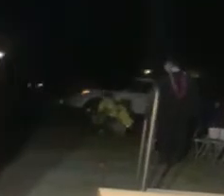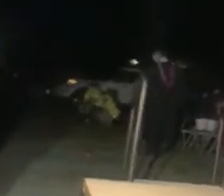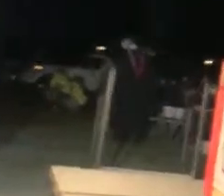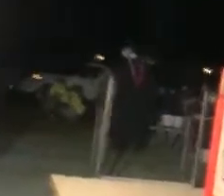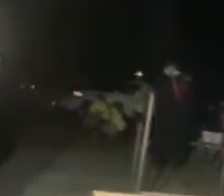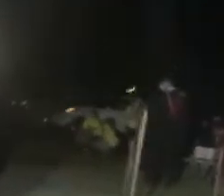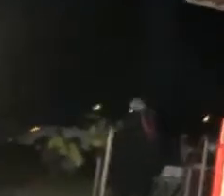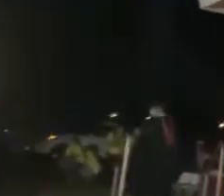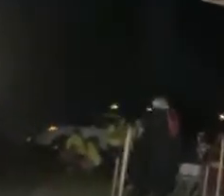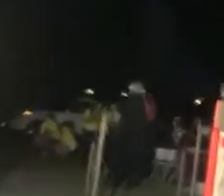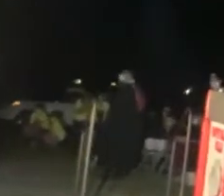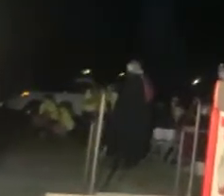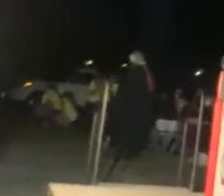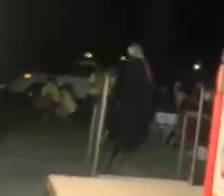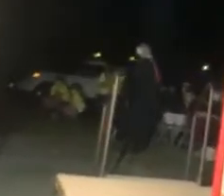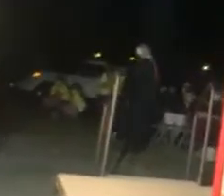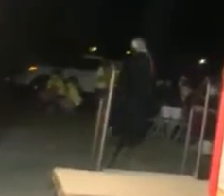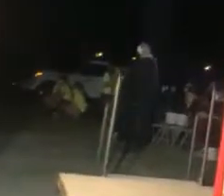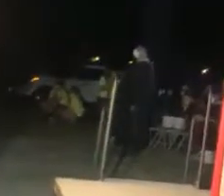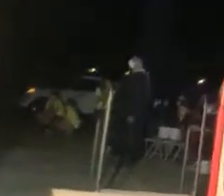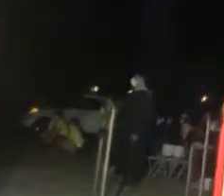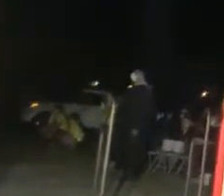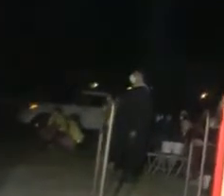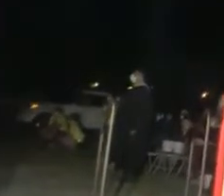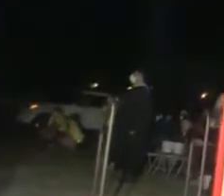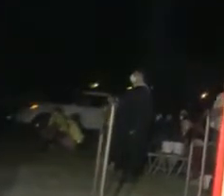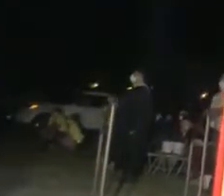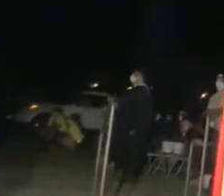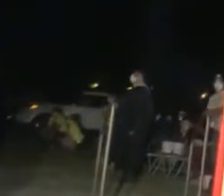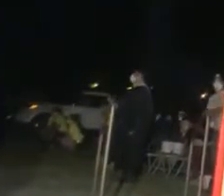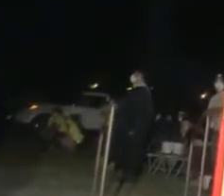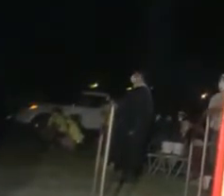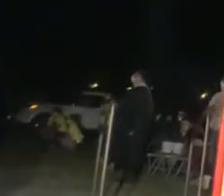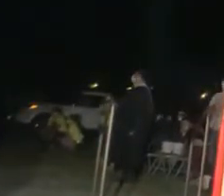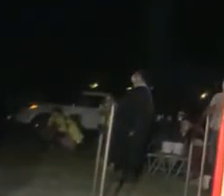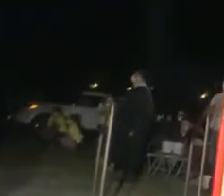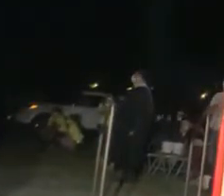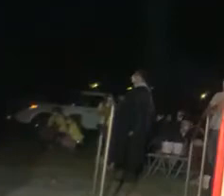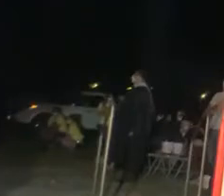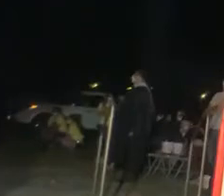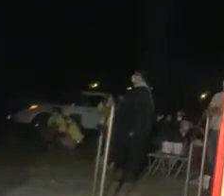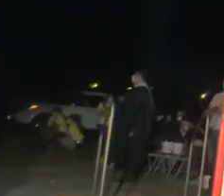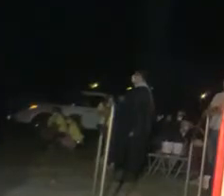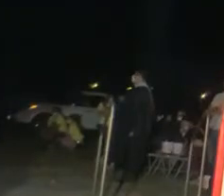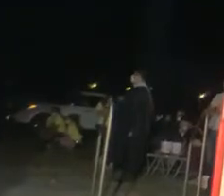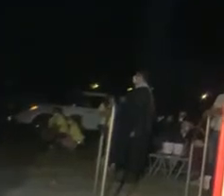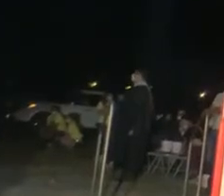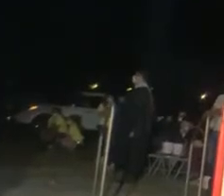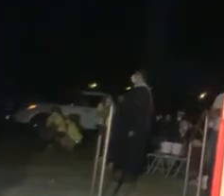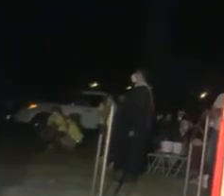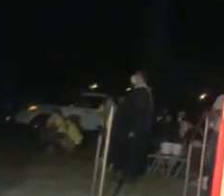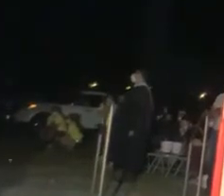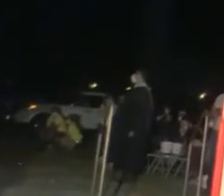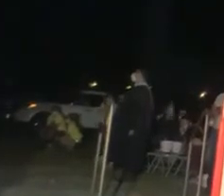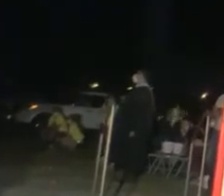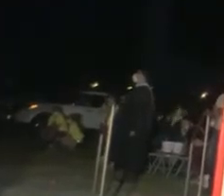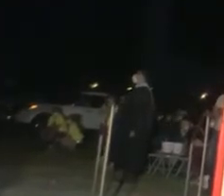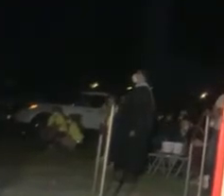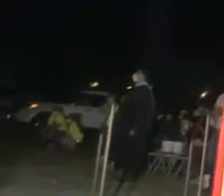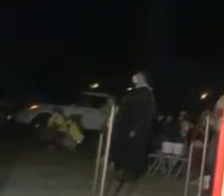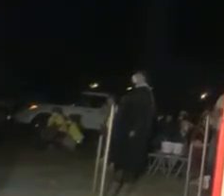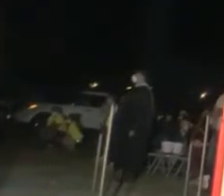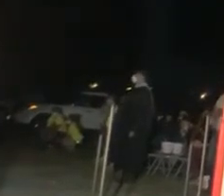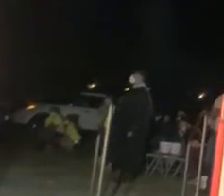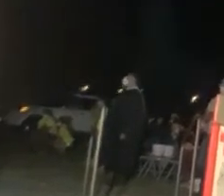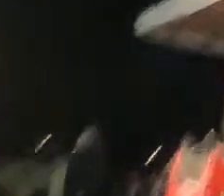Ladies and gentlemen, we ask you to please follow the driving directions given to you by the good folks in the yellow shirts as you